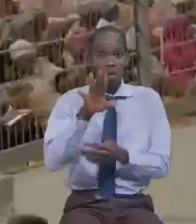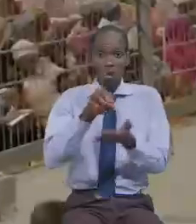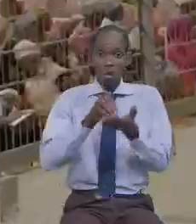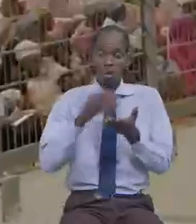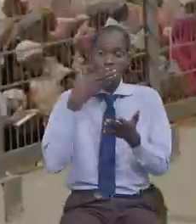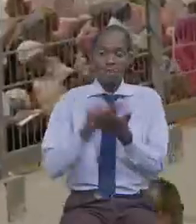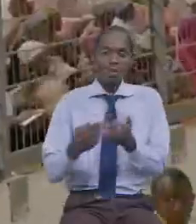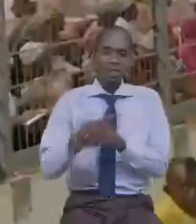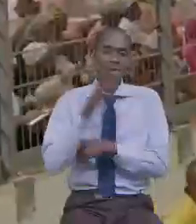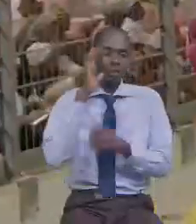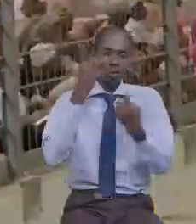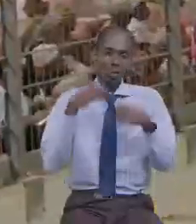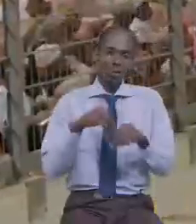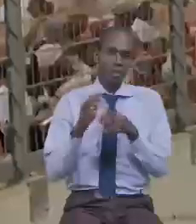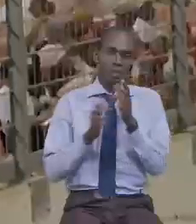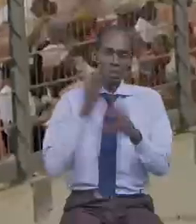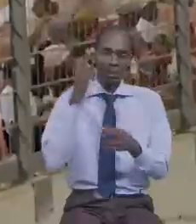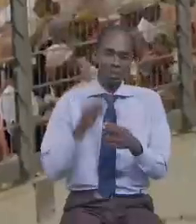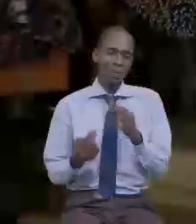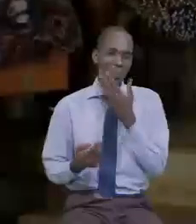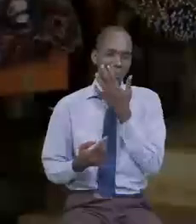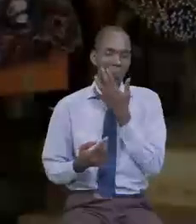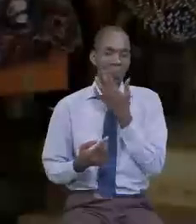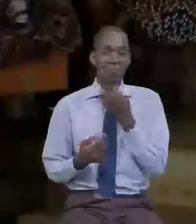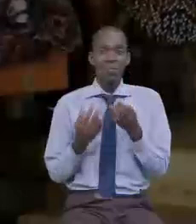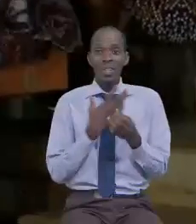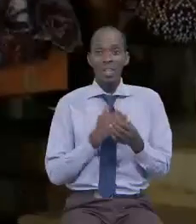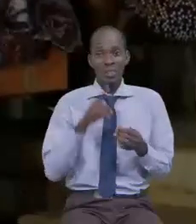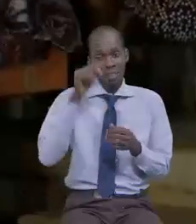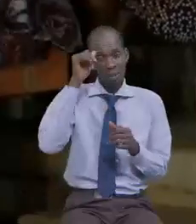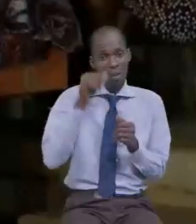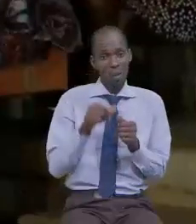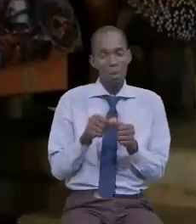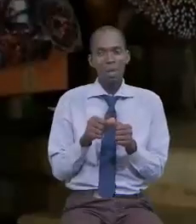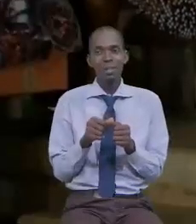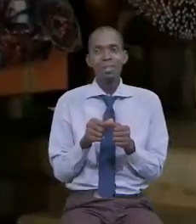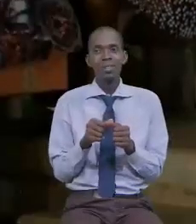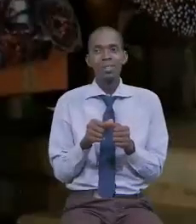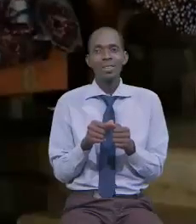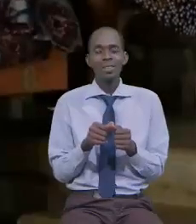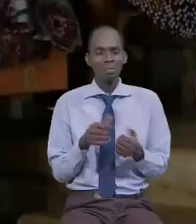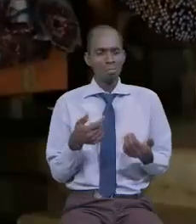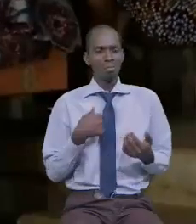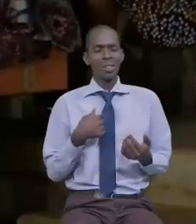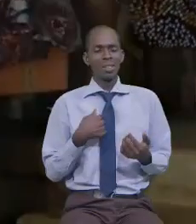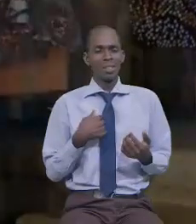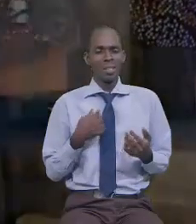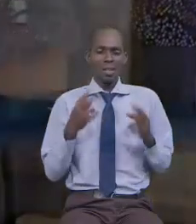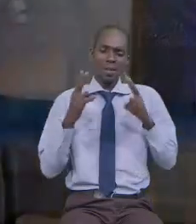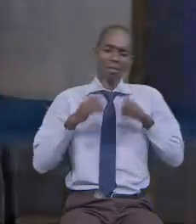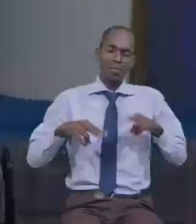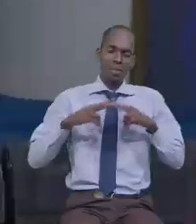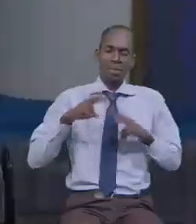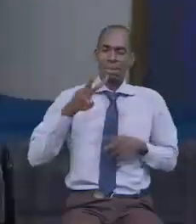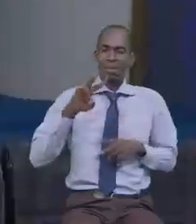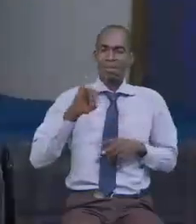good day will come. I remember what I'd been saying. I'm a village boy. Daddy didn't go to university,